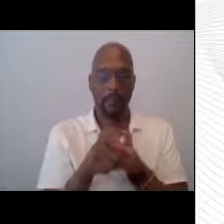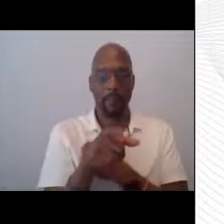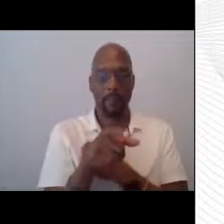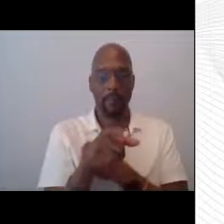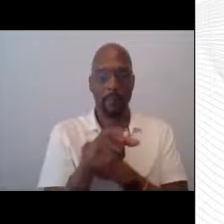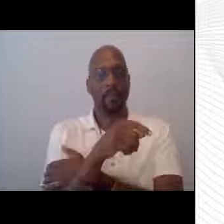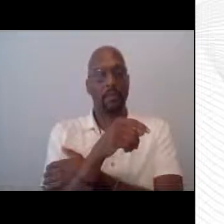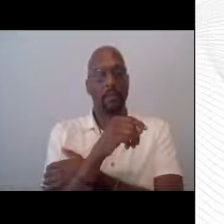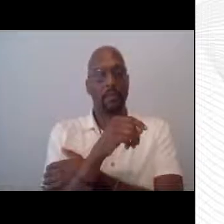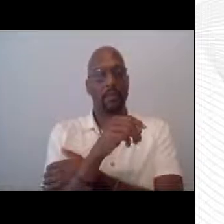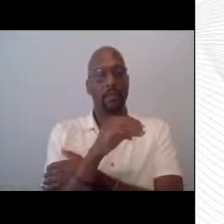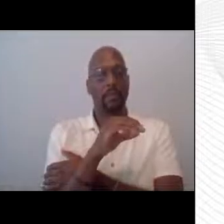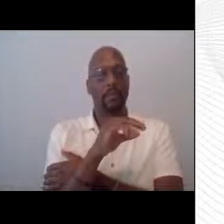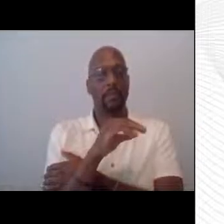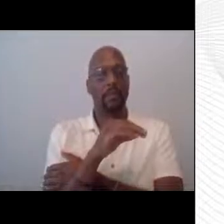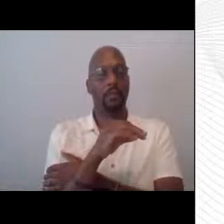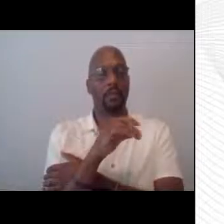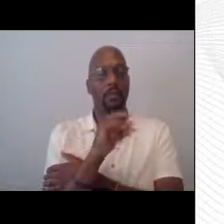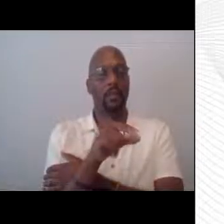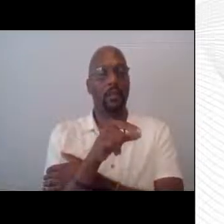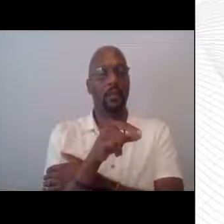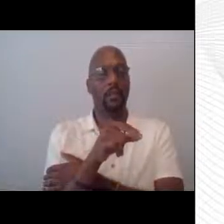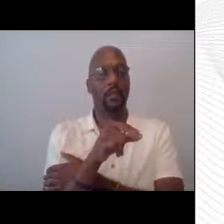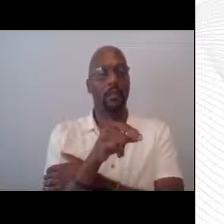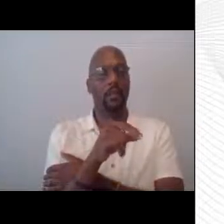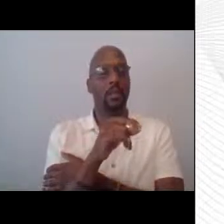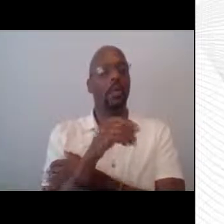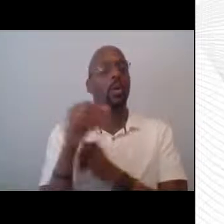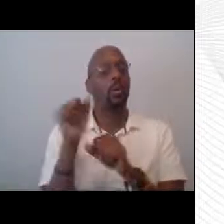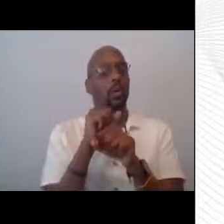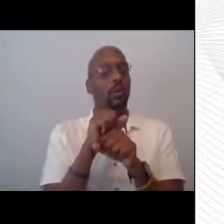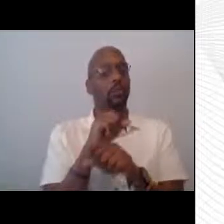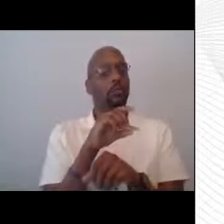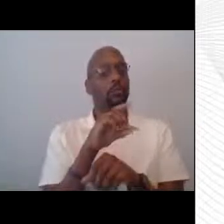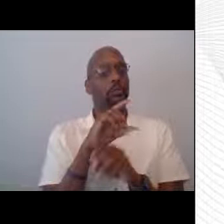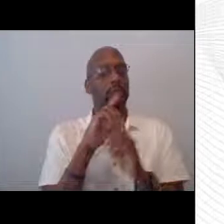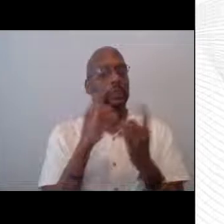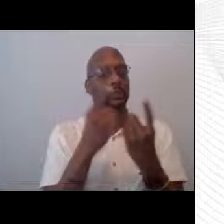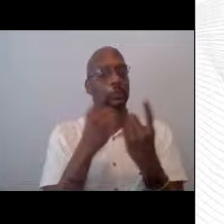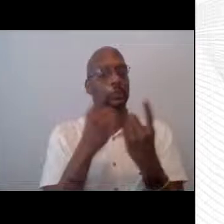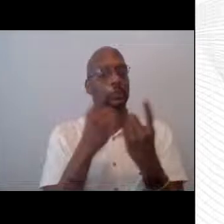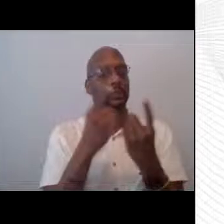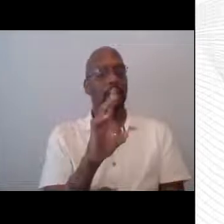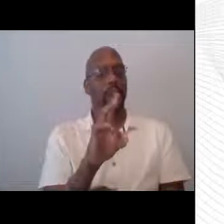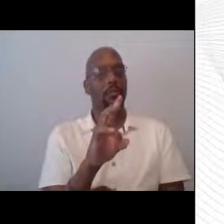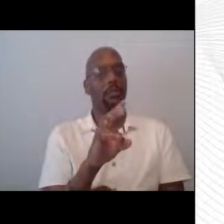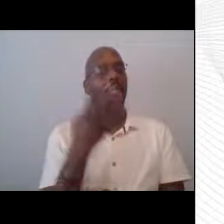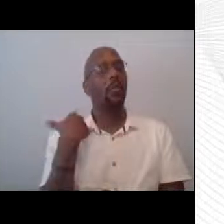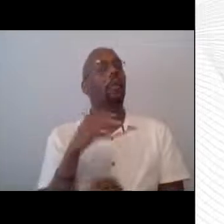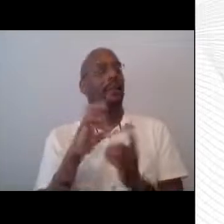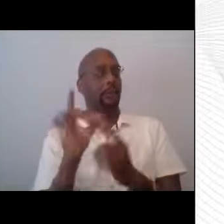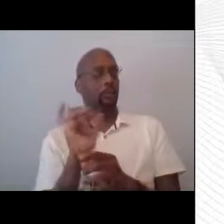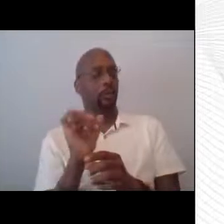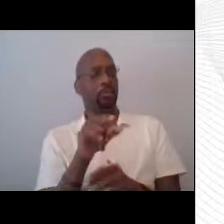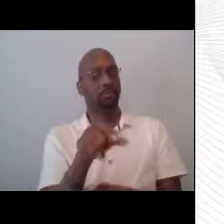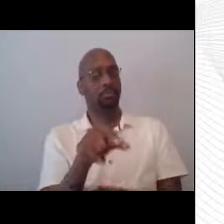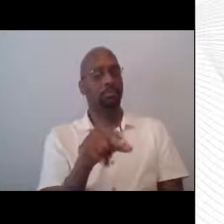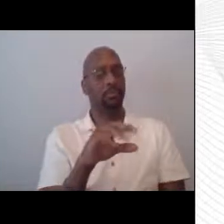I'd like to highlight one of our employees this month out of District 7, my former district. And Charles